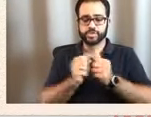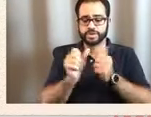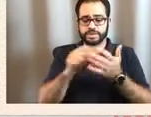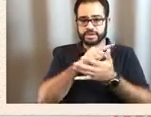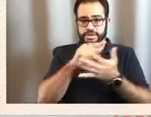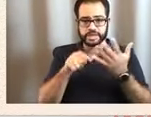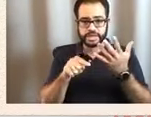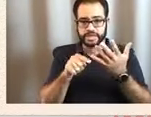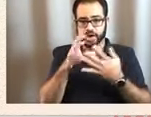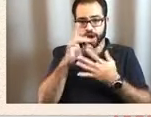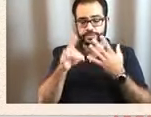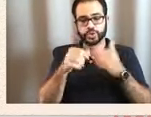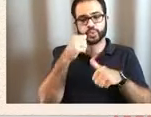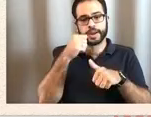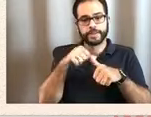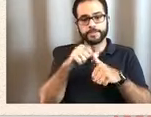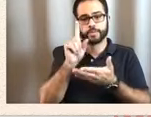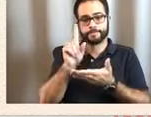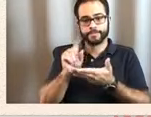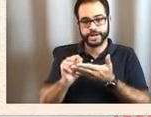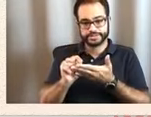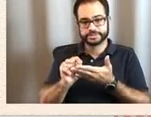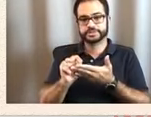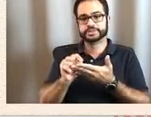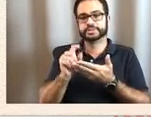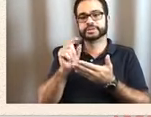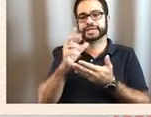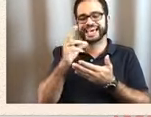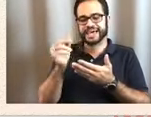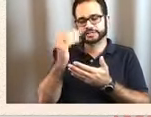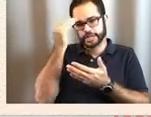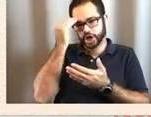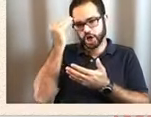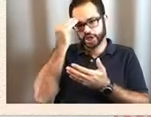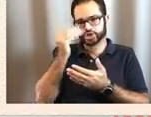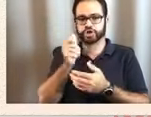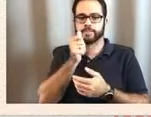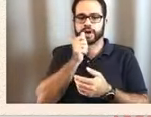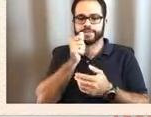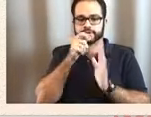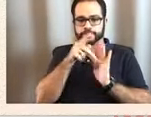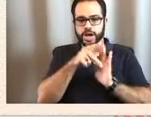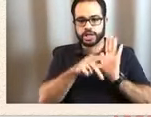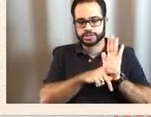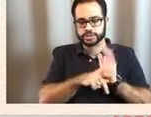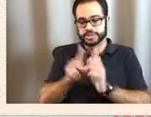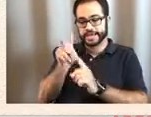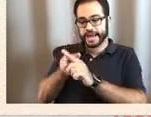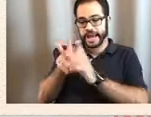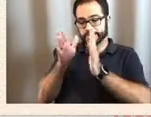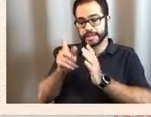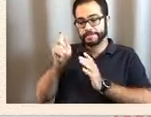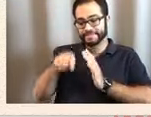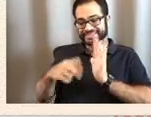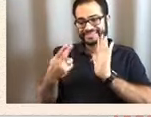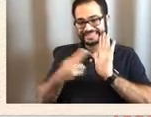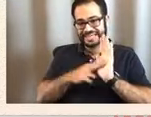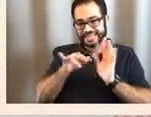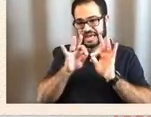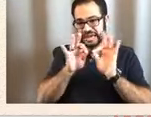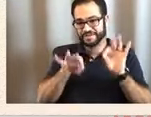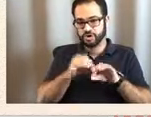to print and acknowledge the privacy policy. The applicant must sign this form for your records. If